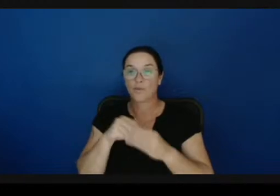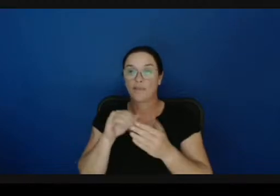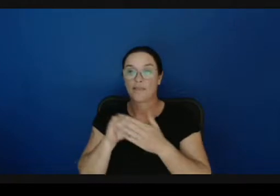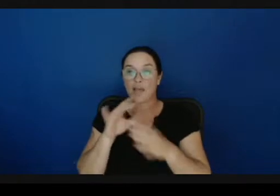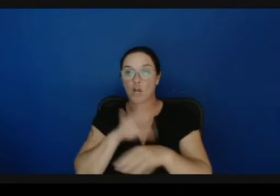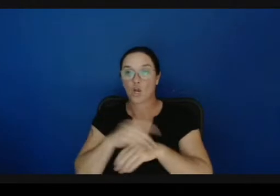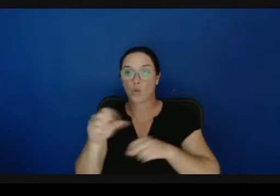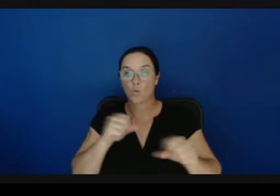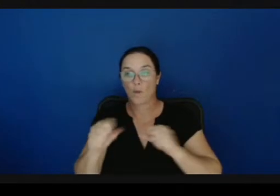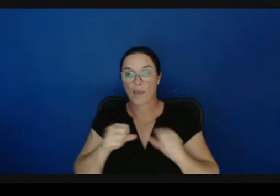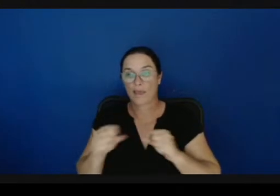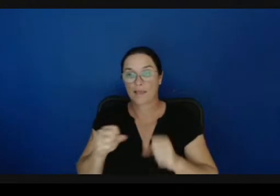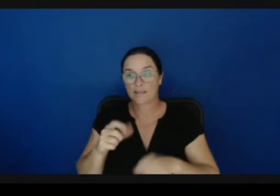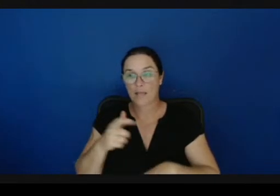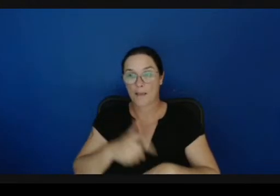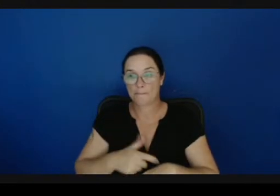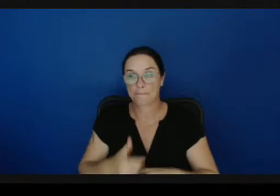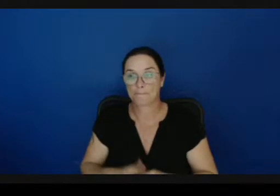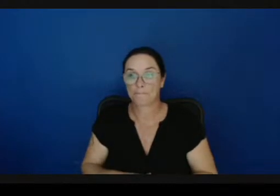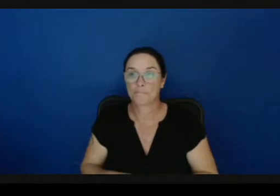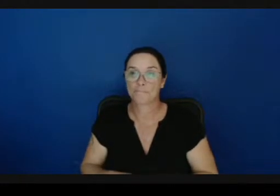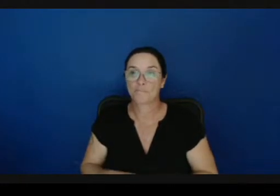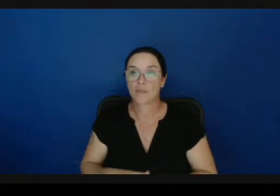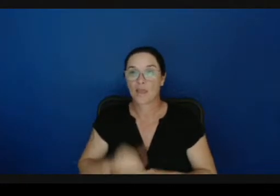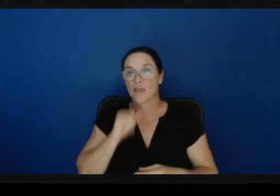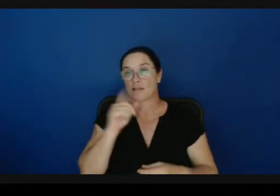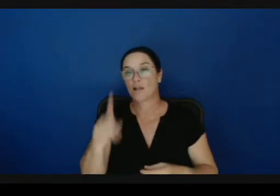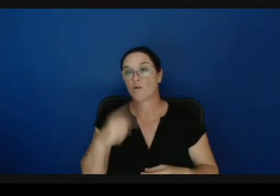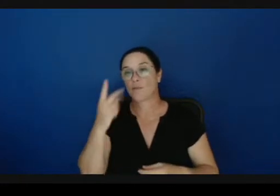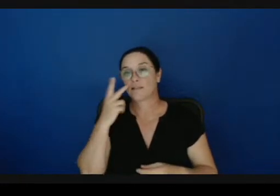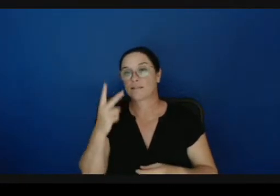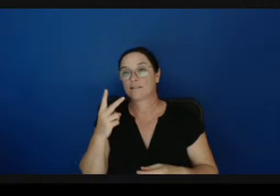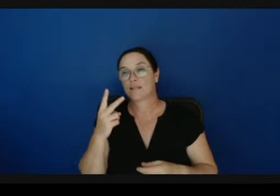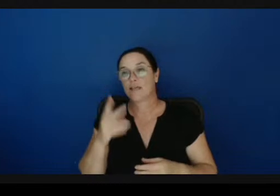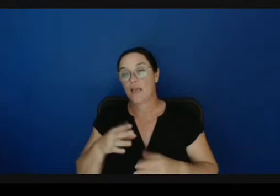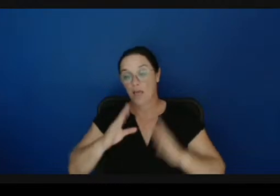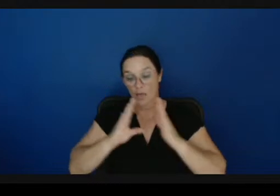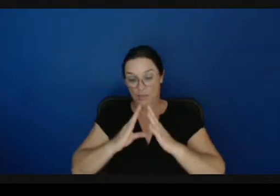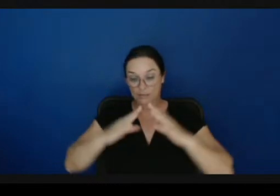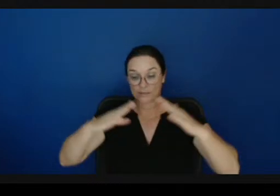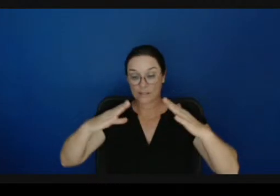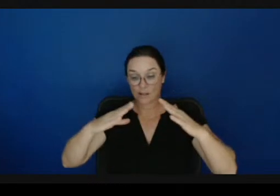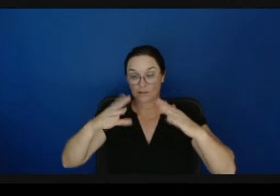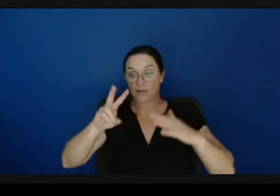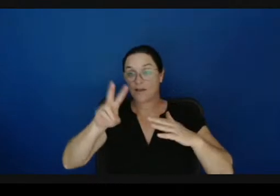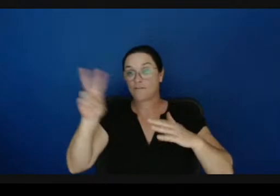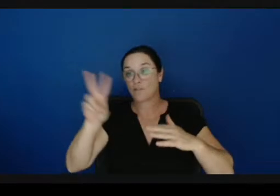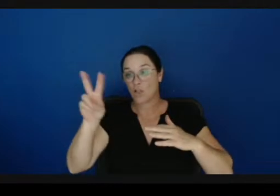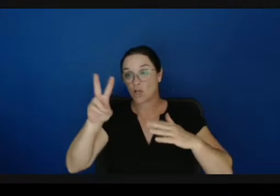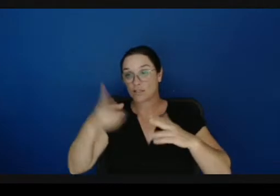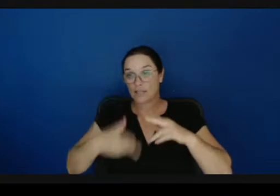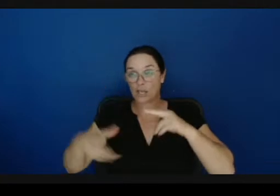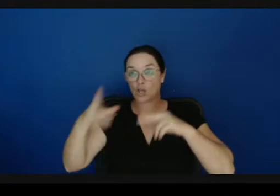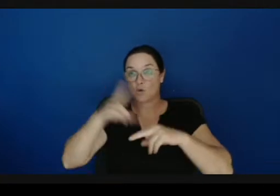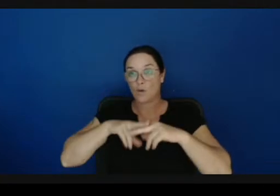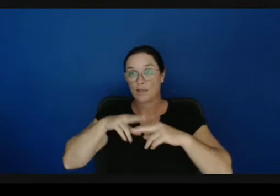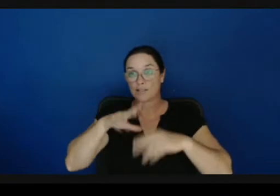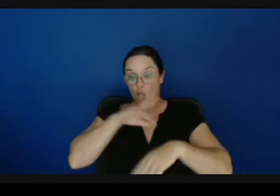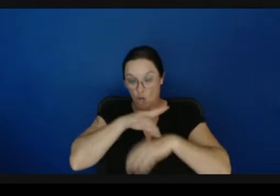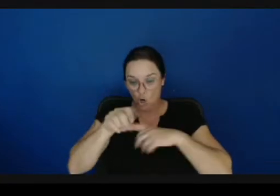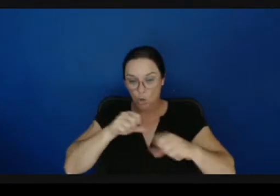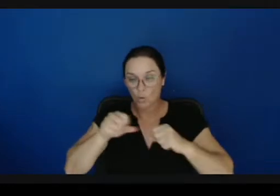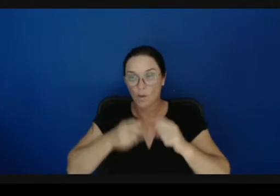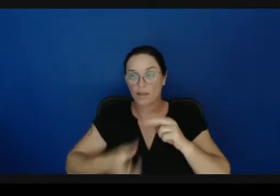only are you seeing tilt and velocity decrease and seismicity, after the fact, we see the